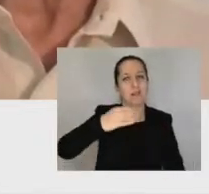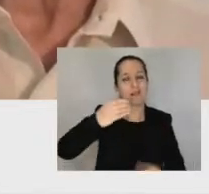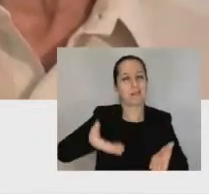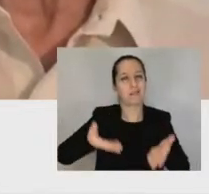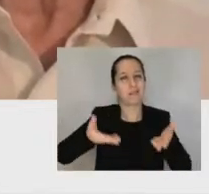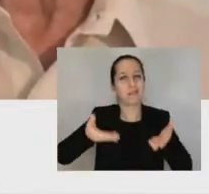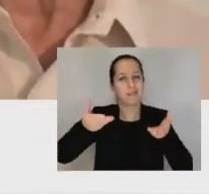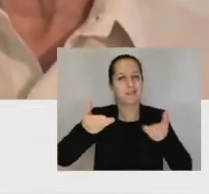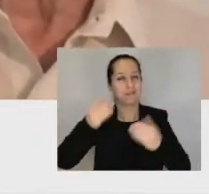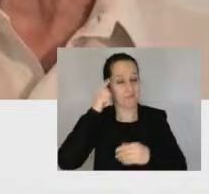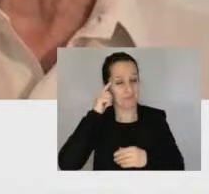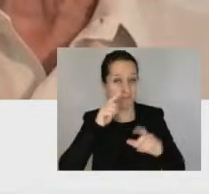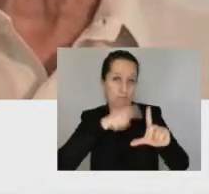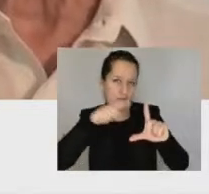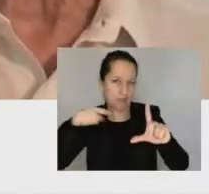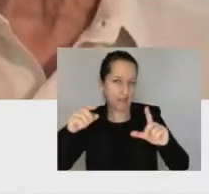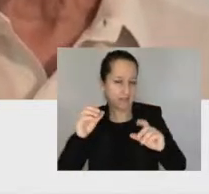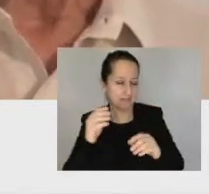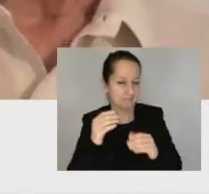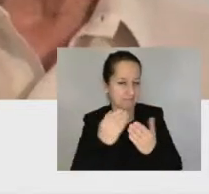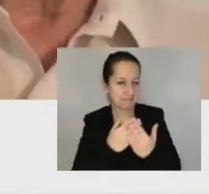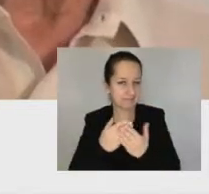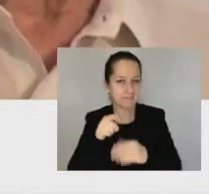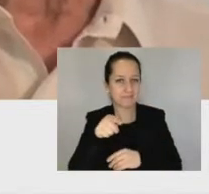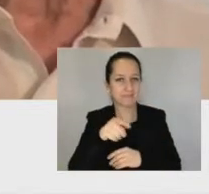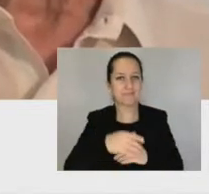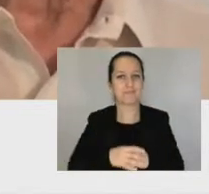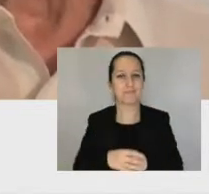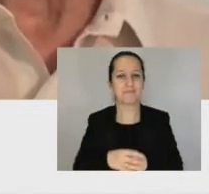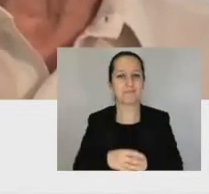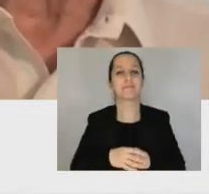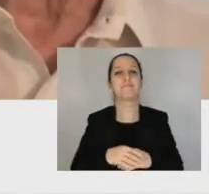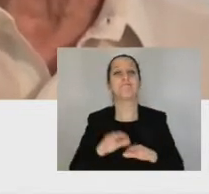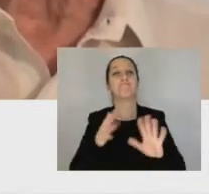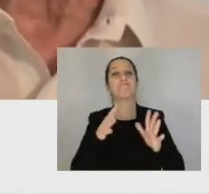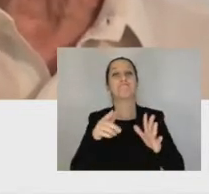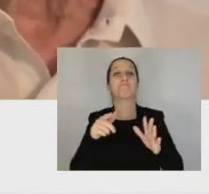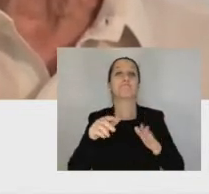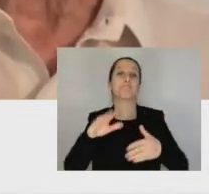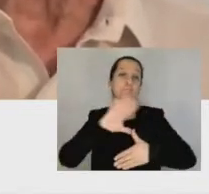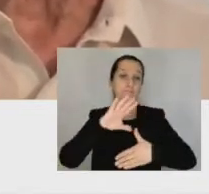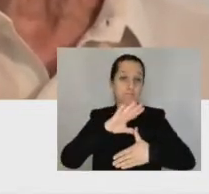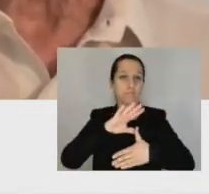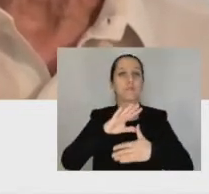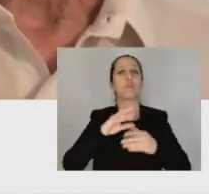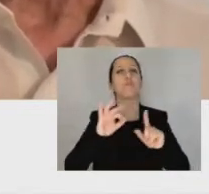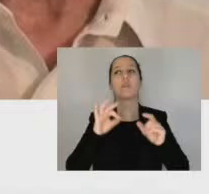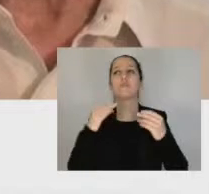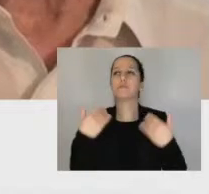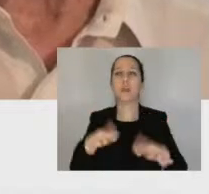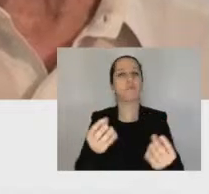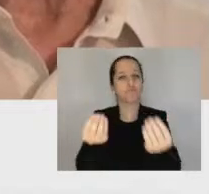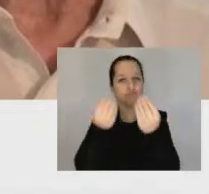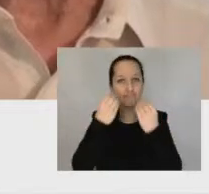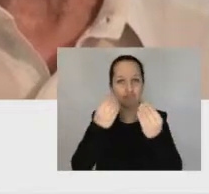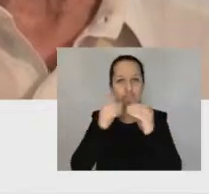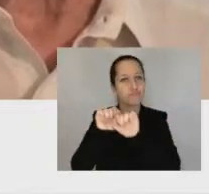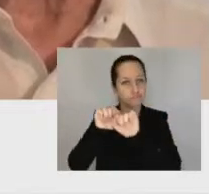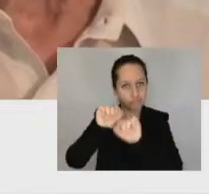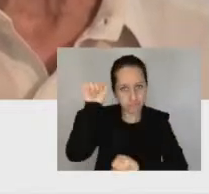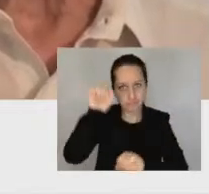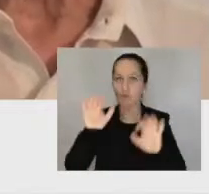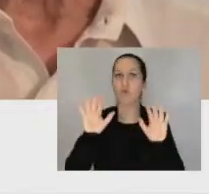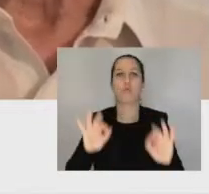completion rate for upper secondary education for indigenous and non-indigenous people in Bolivia,